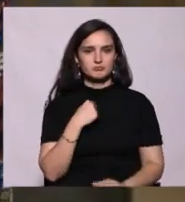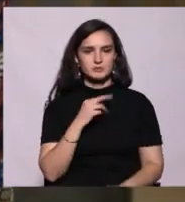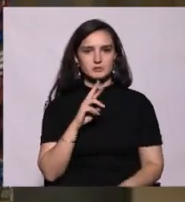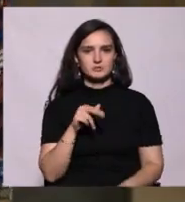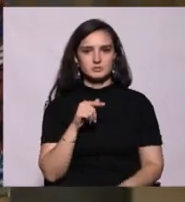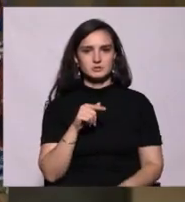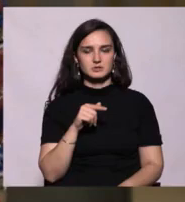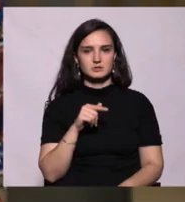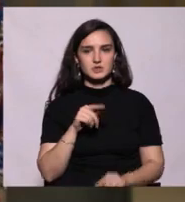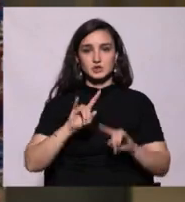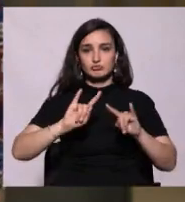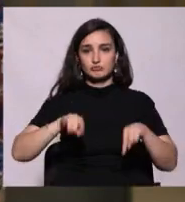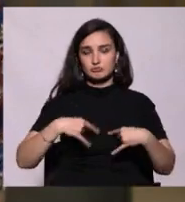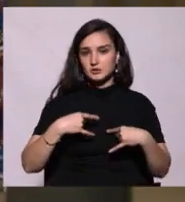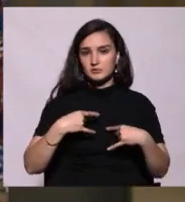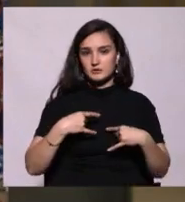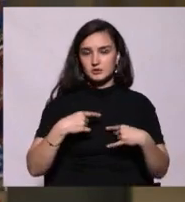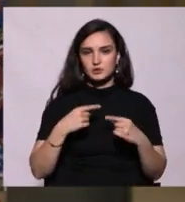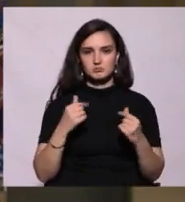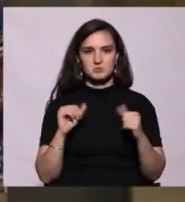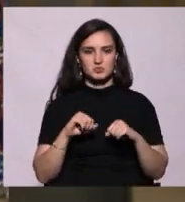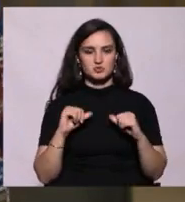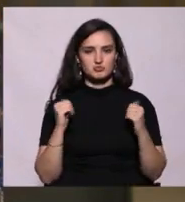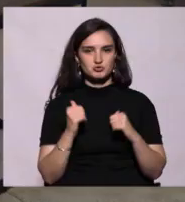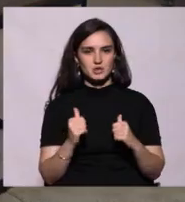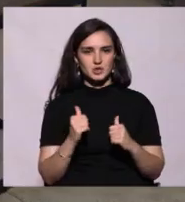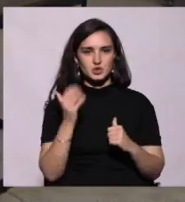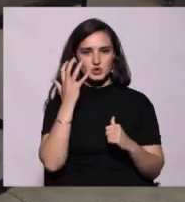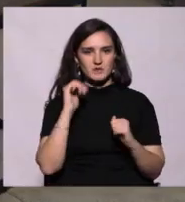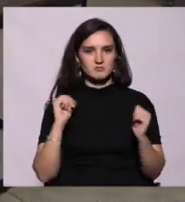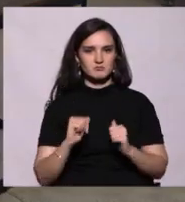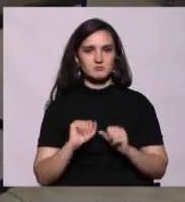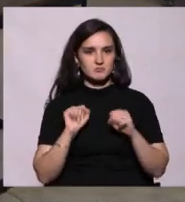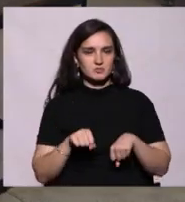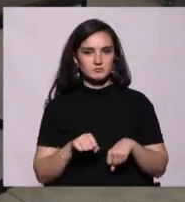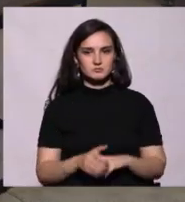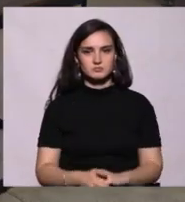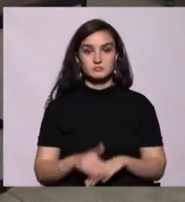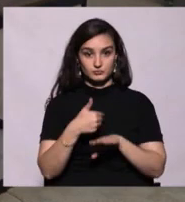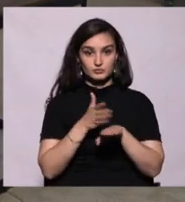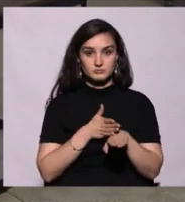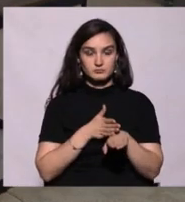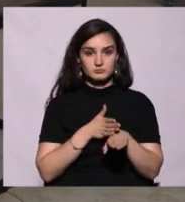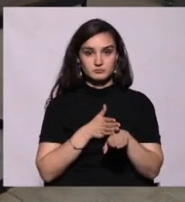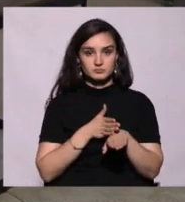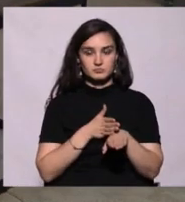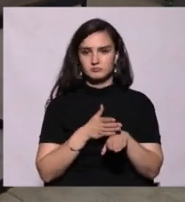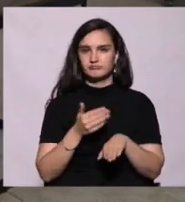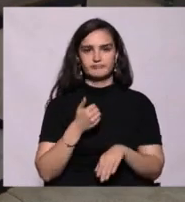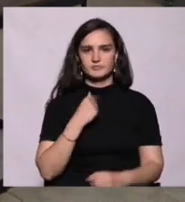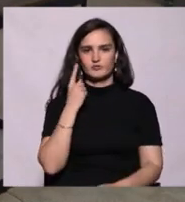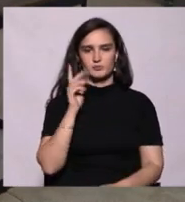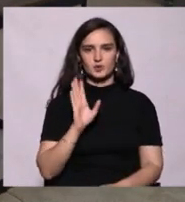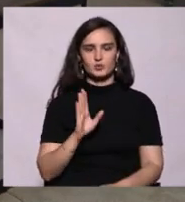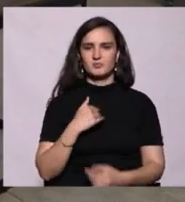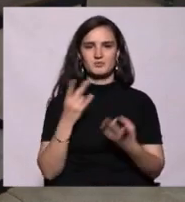some pants, blouse and a jacket maybe, black jacket. Okay, will you be needing shoes as well? No, I don't think so.